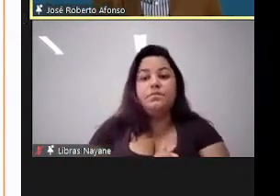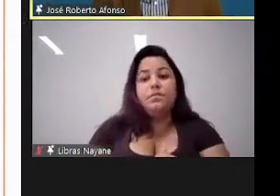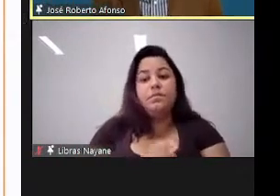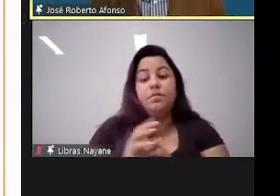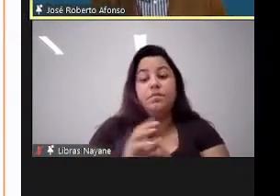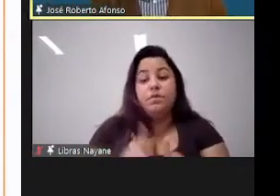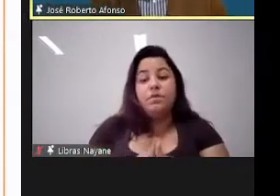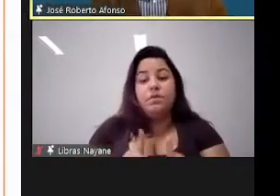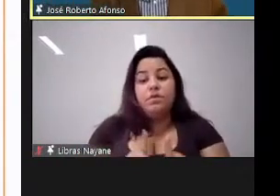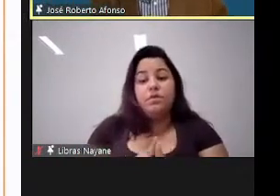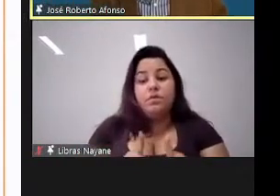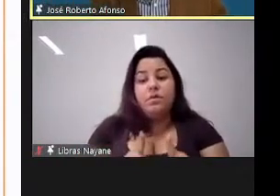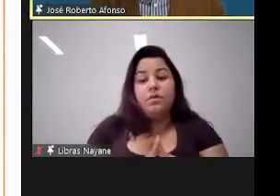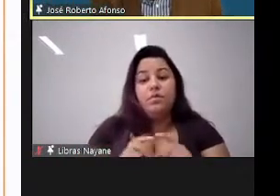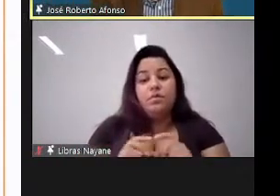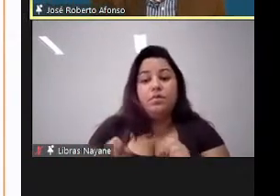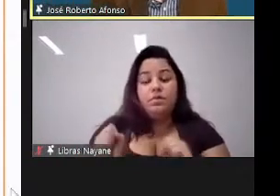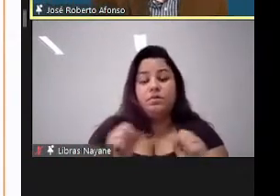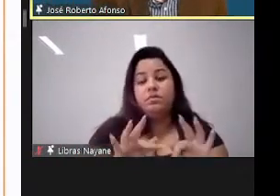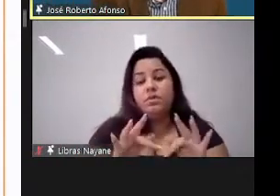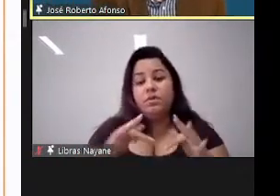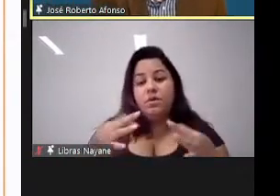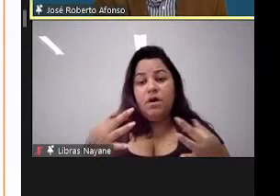the pandemic. It was